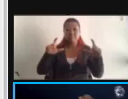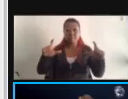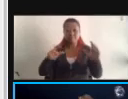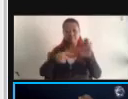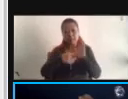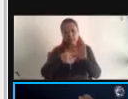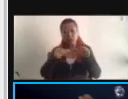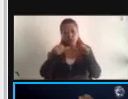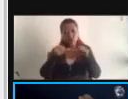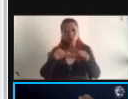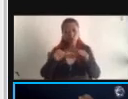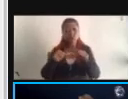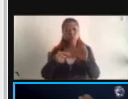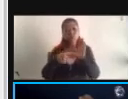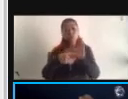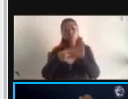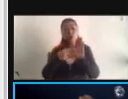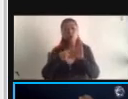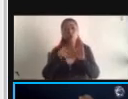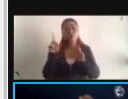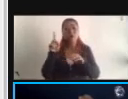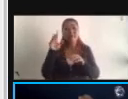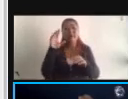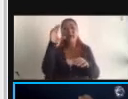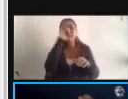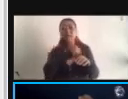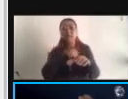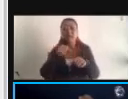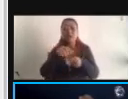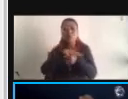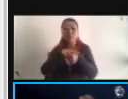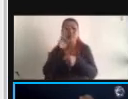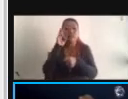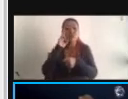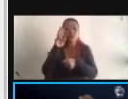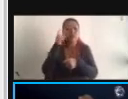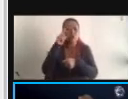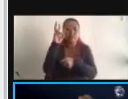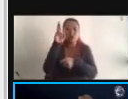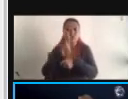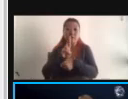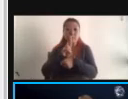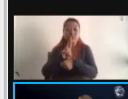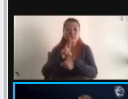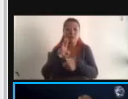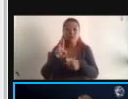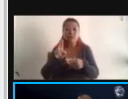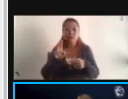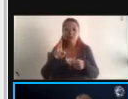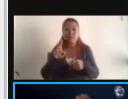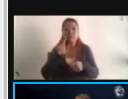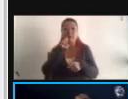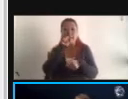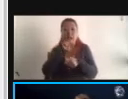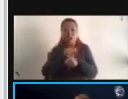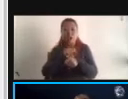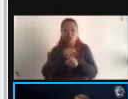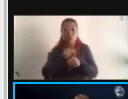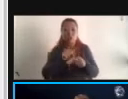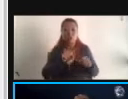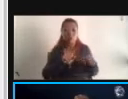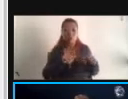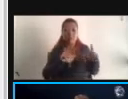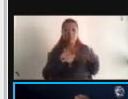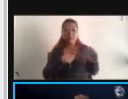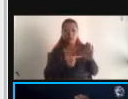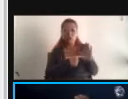estimated location of the ship. The location of the ship was actually 17 miles away from where the display said it